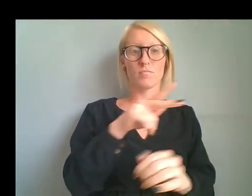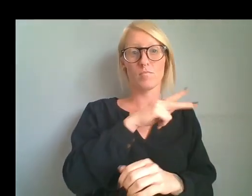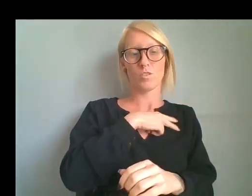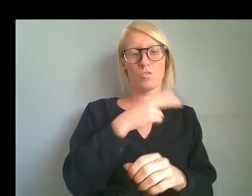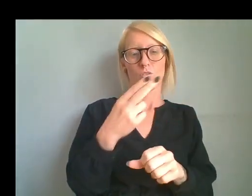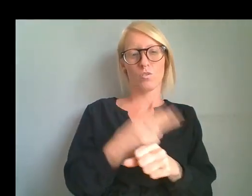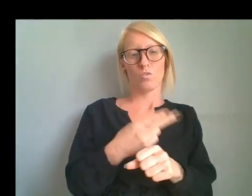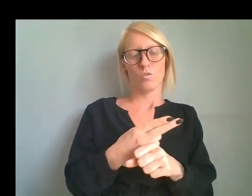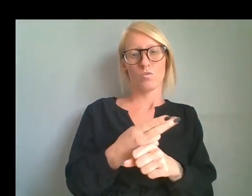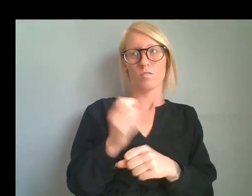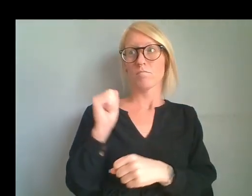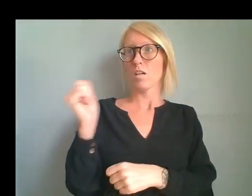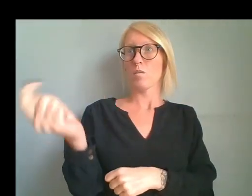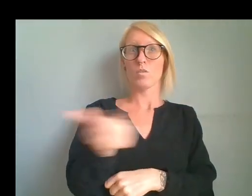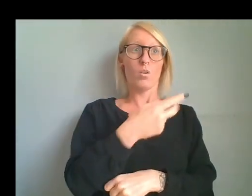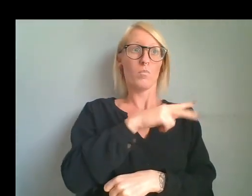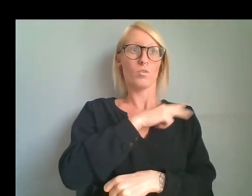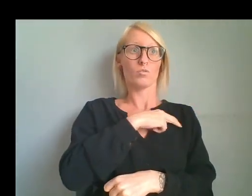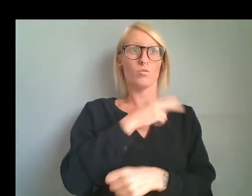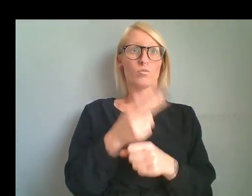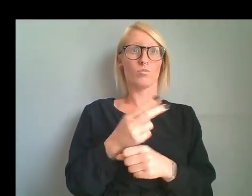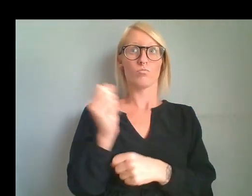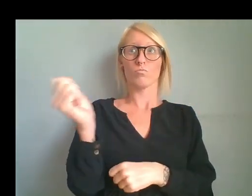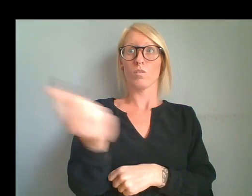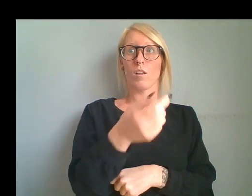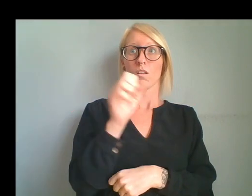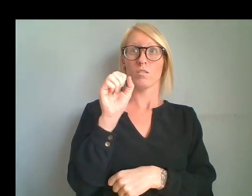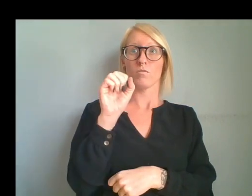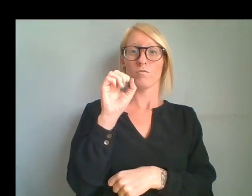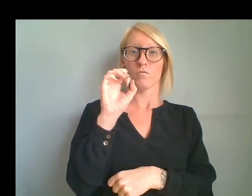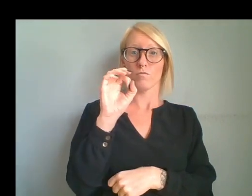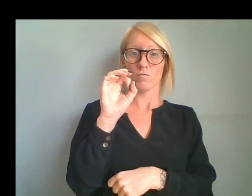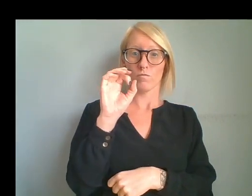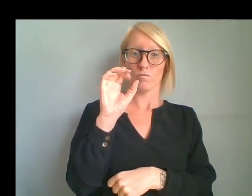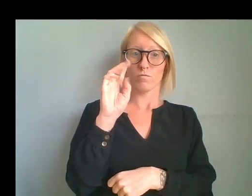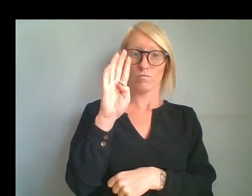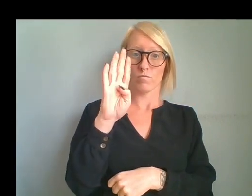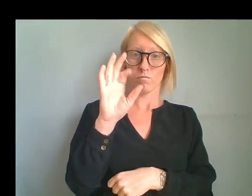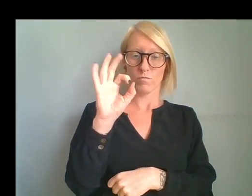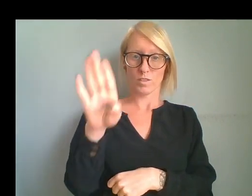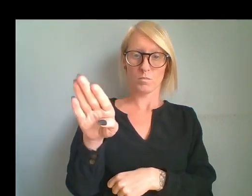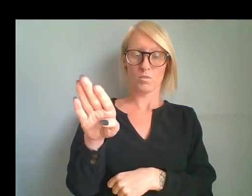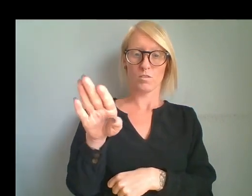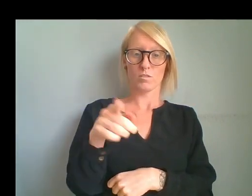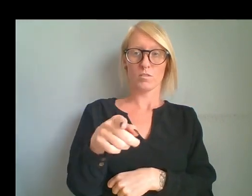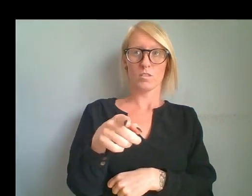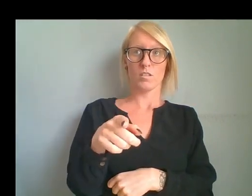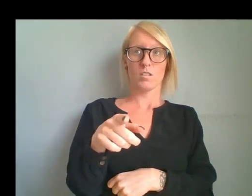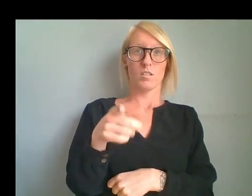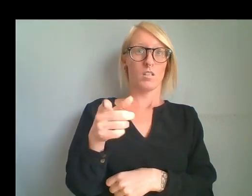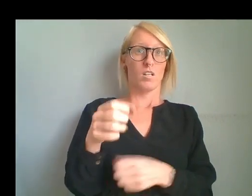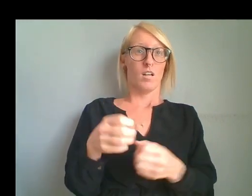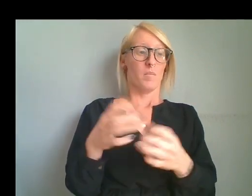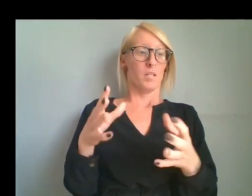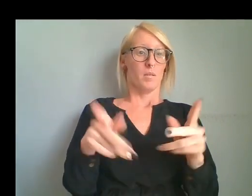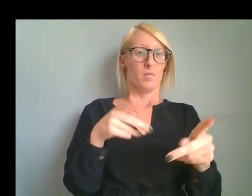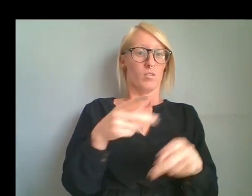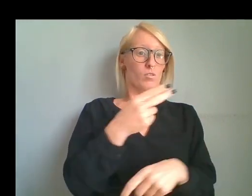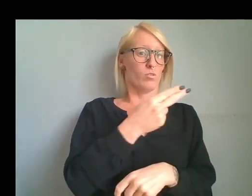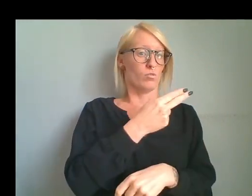use, how many people use Facebook for personal use? So most. How many people use Facebook for your